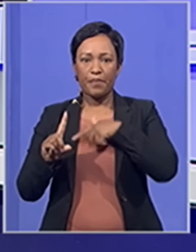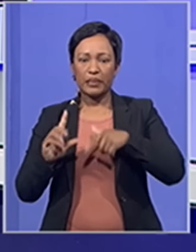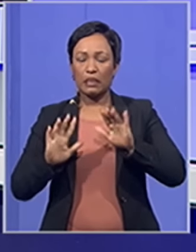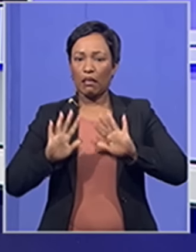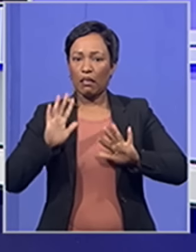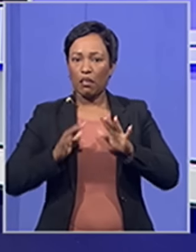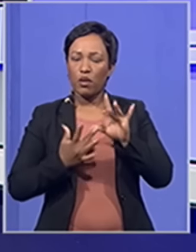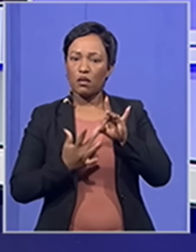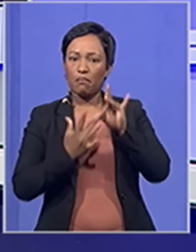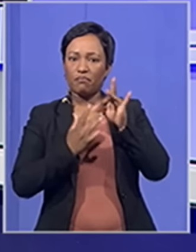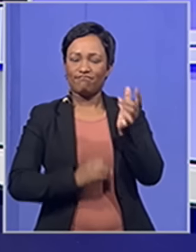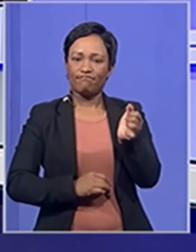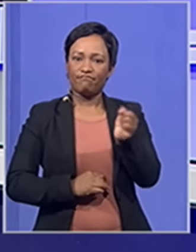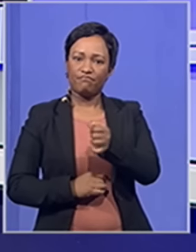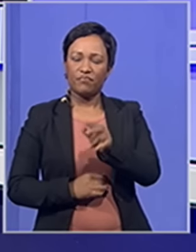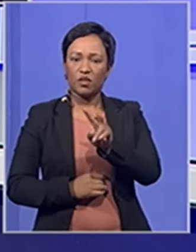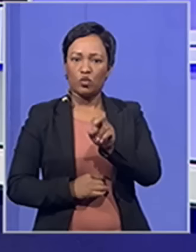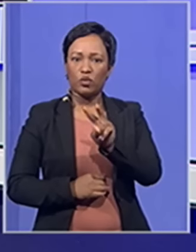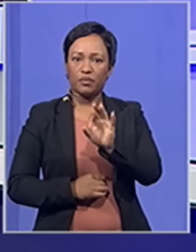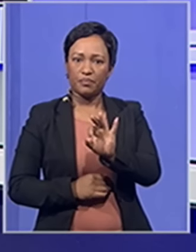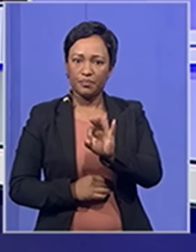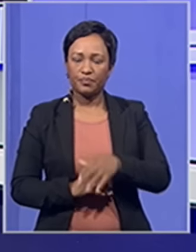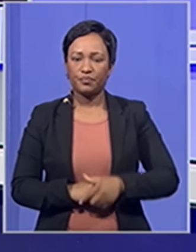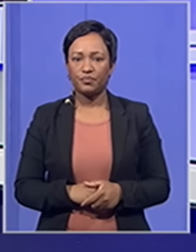tlhophiwa ka ngwaga wa 2023.